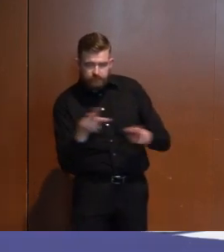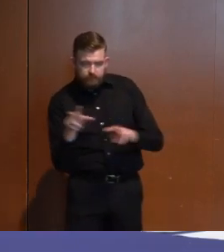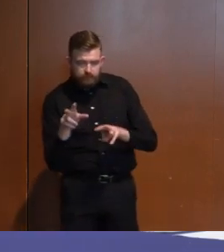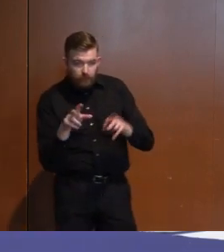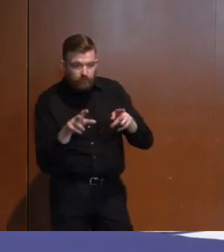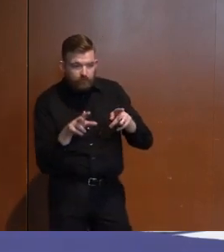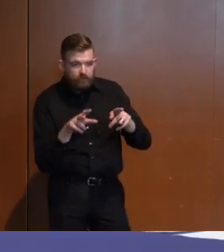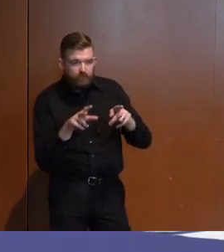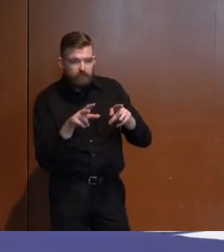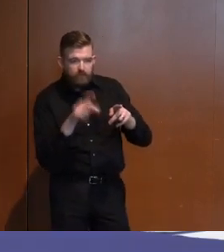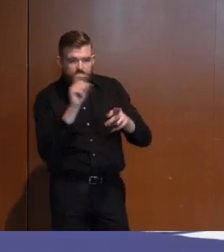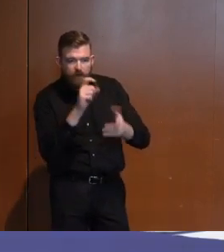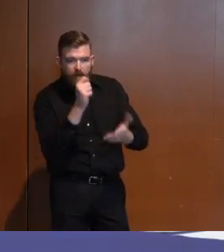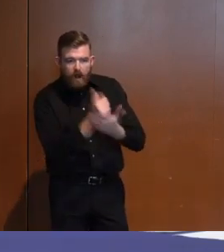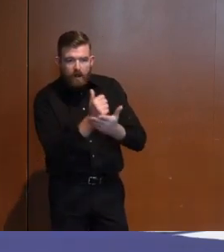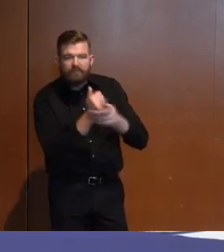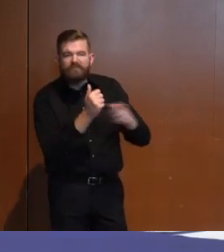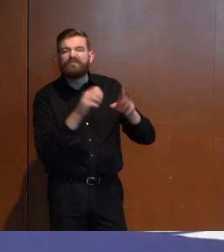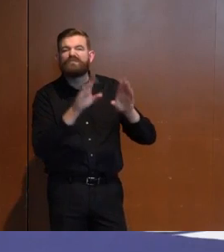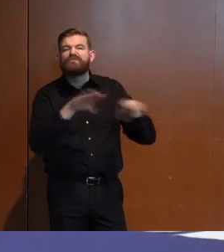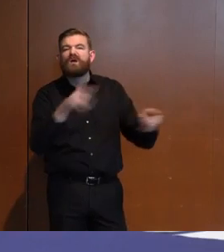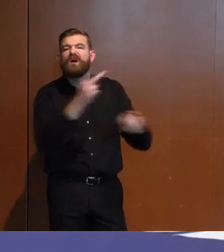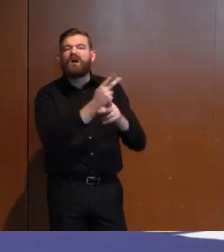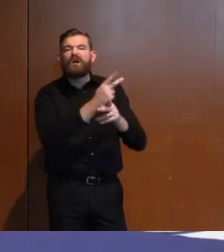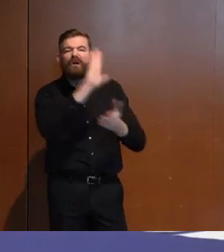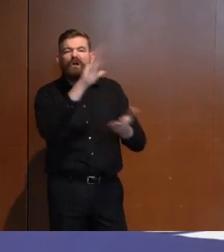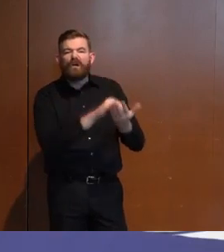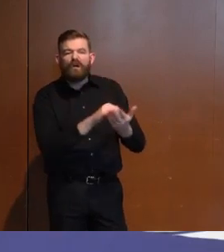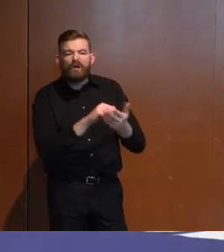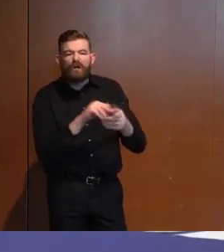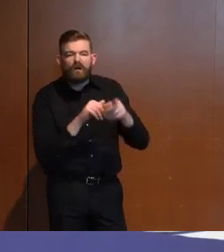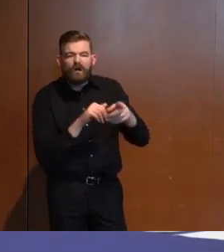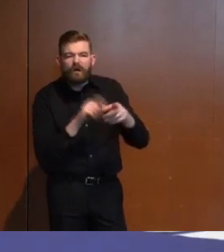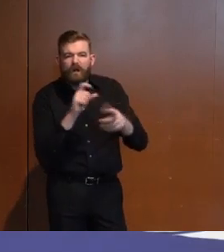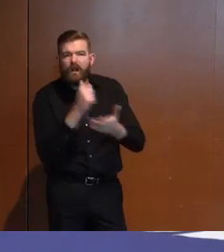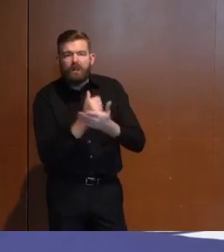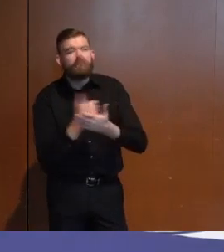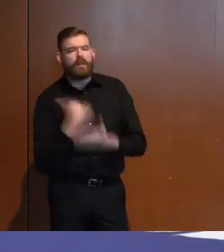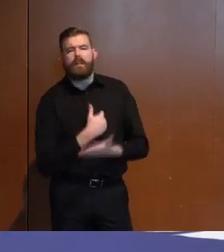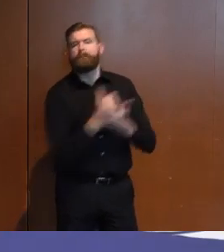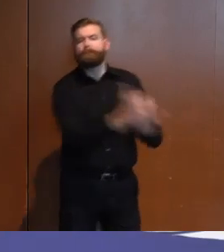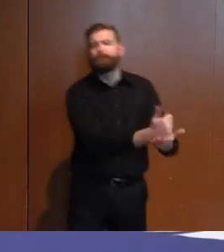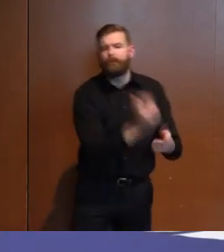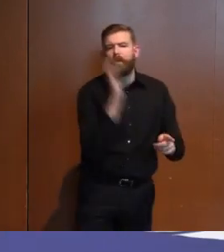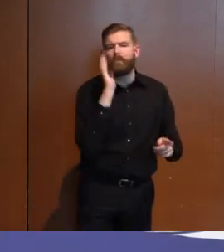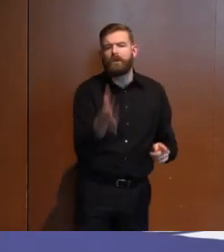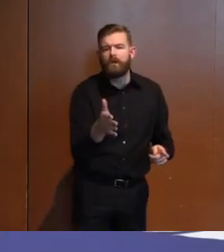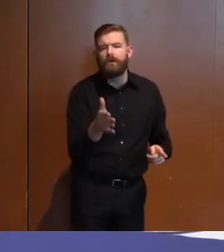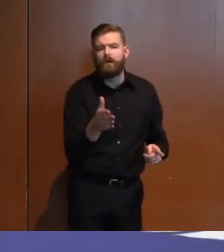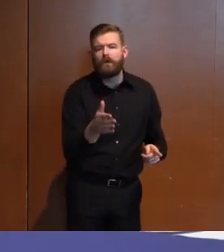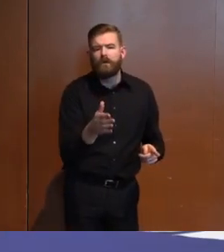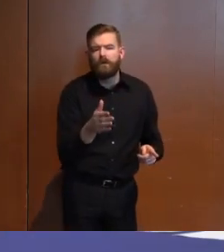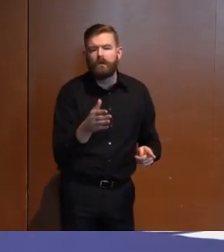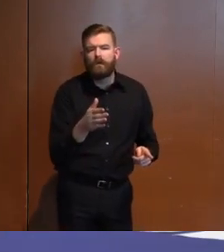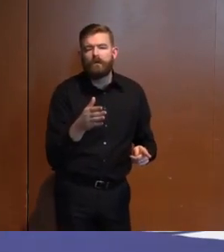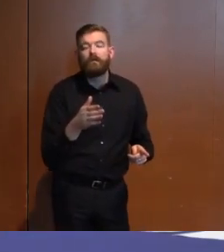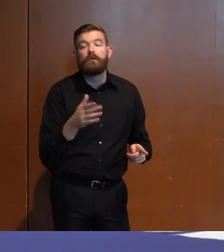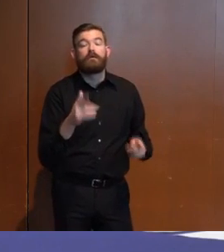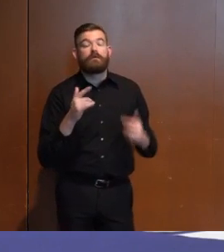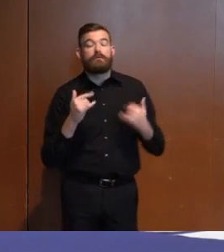stopgap measures. Again, we're hoping we're not in this position forever, right? But we do think we're in this position for a while. But we would look at